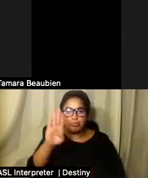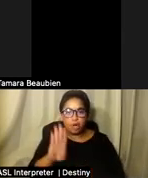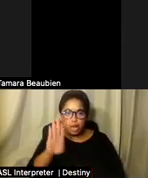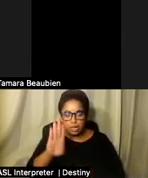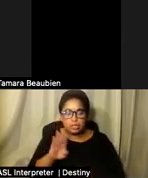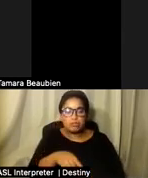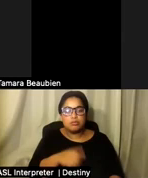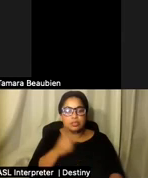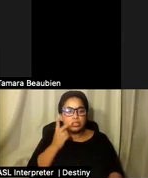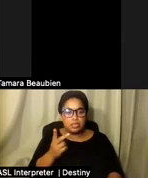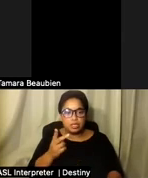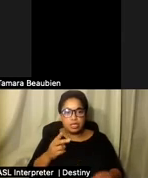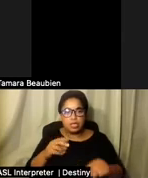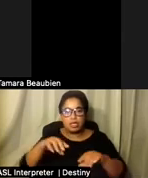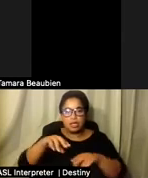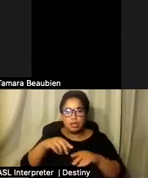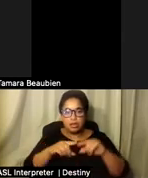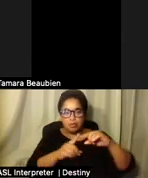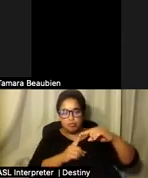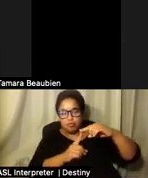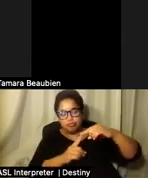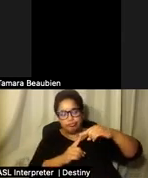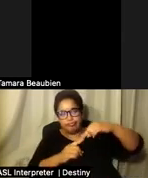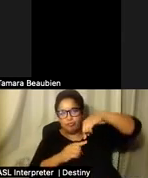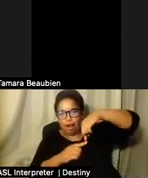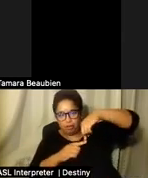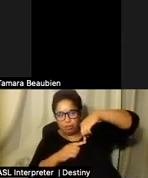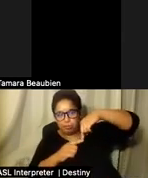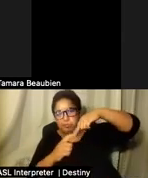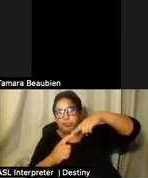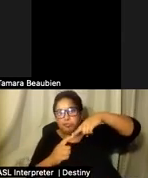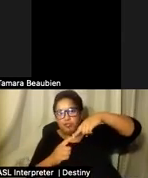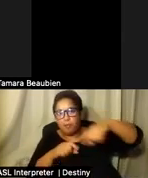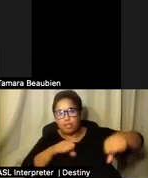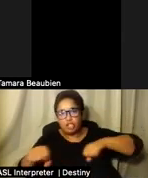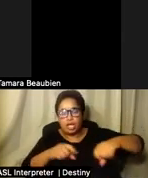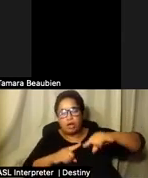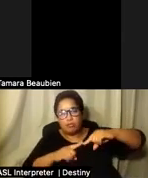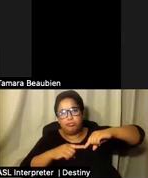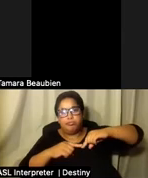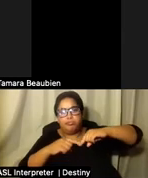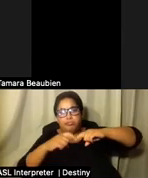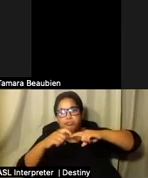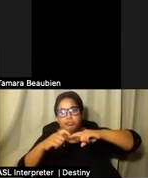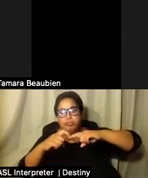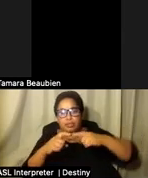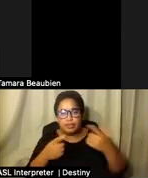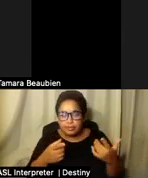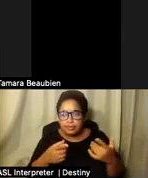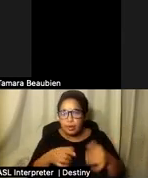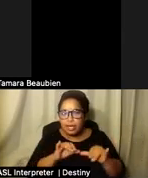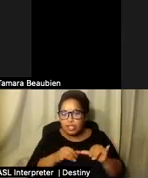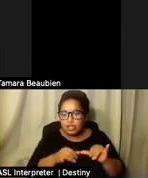see the brackets actually got mangled by the shaking. Now, this in engineering